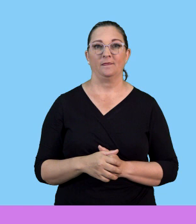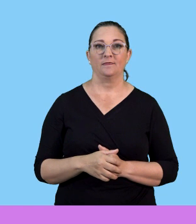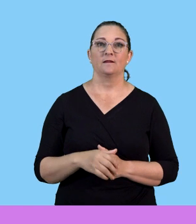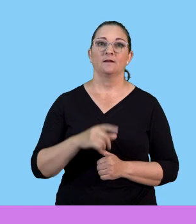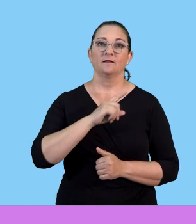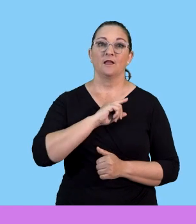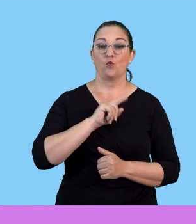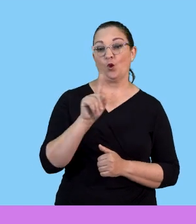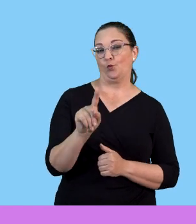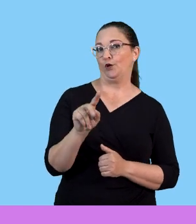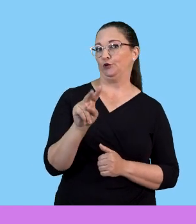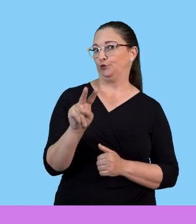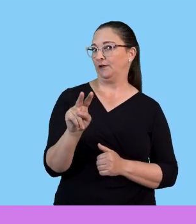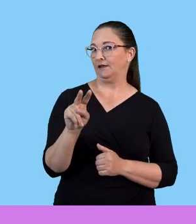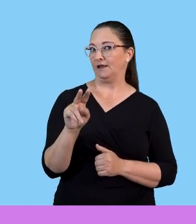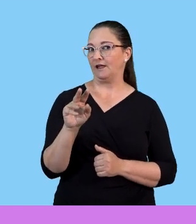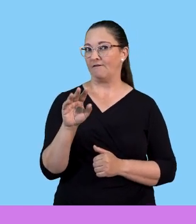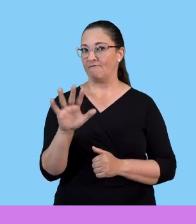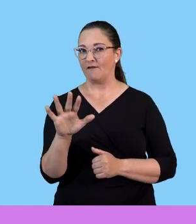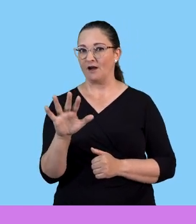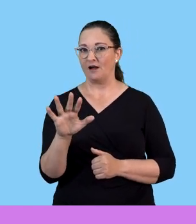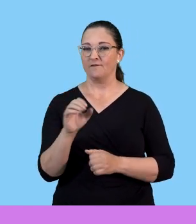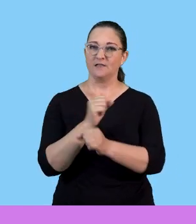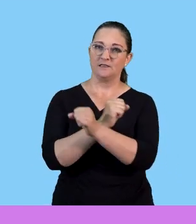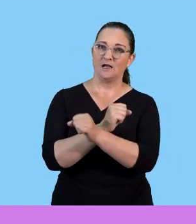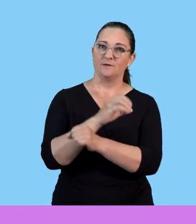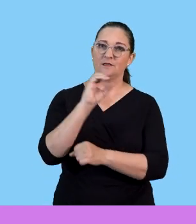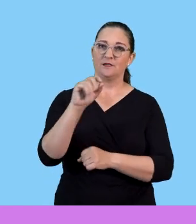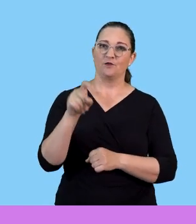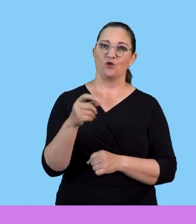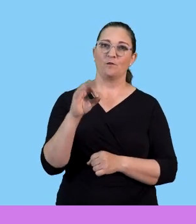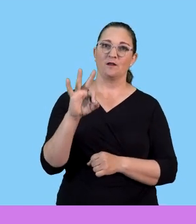that. So that's 125 times